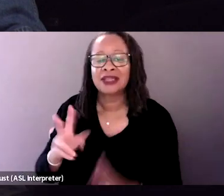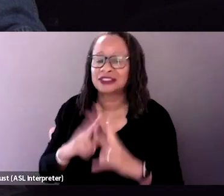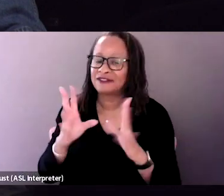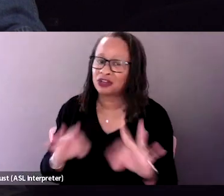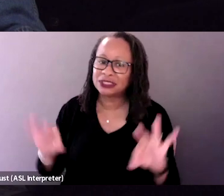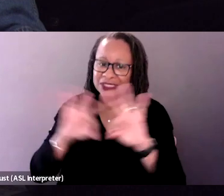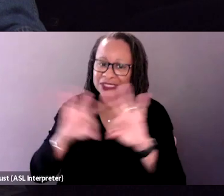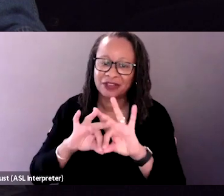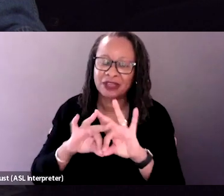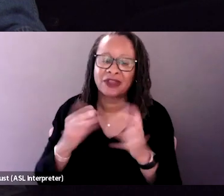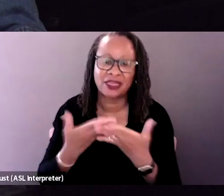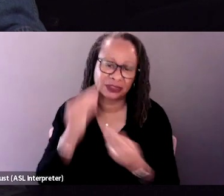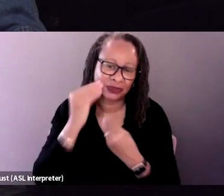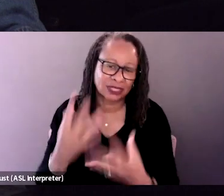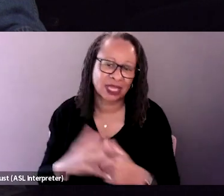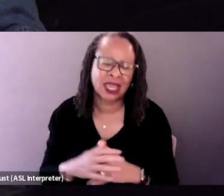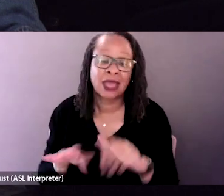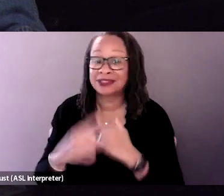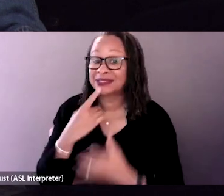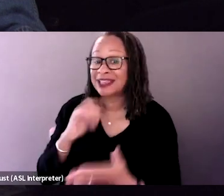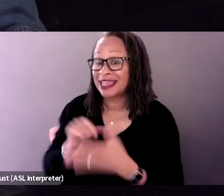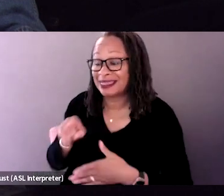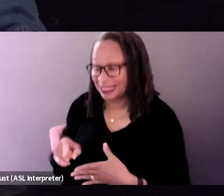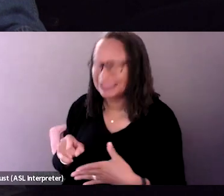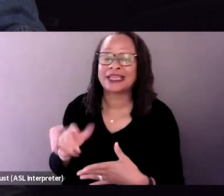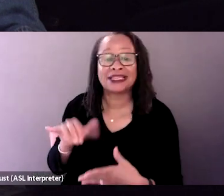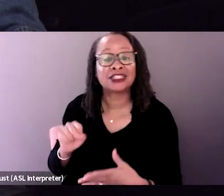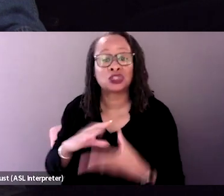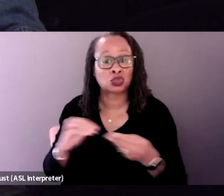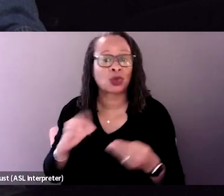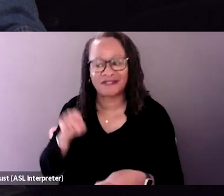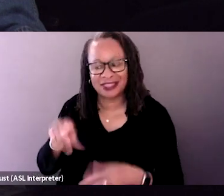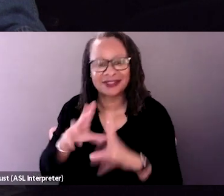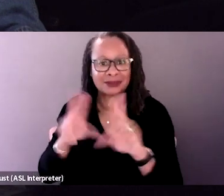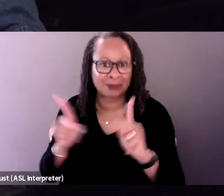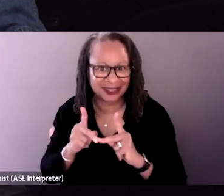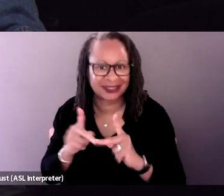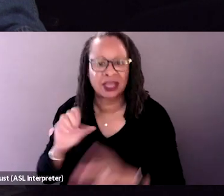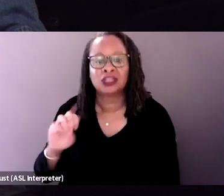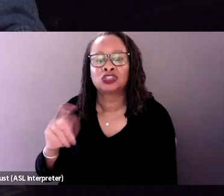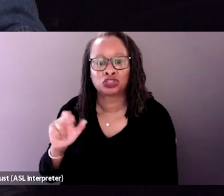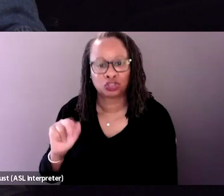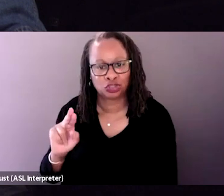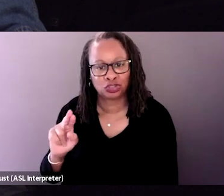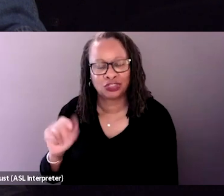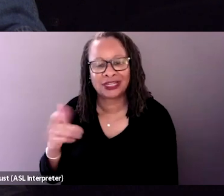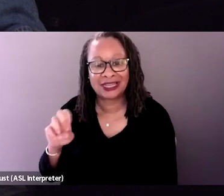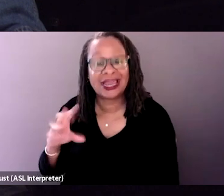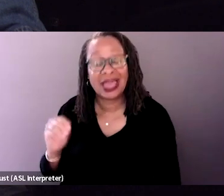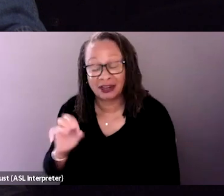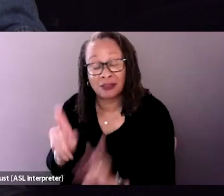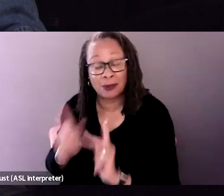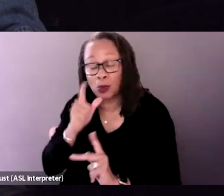significant thing to say. We're basically saying this is the story of this place and of this community,